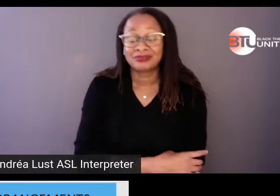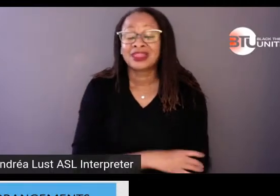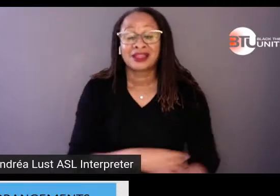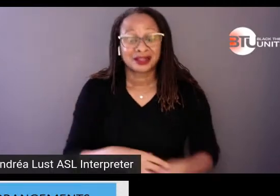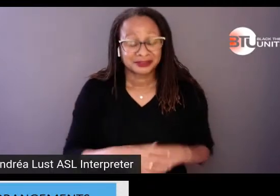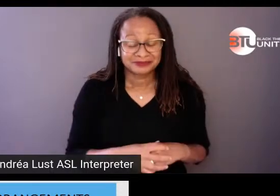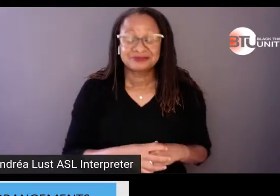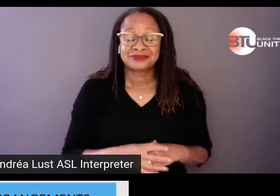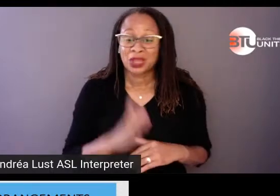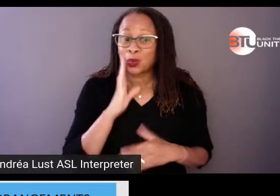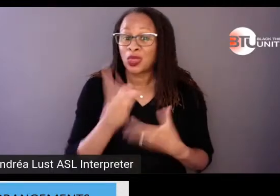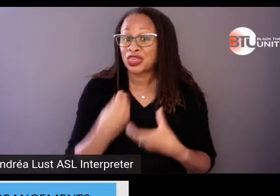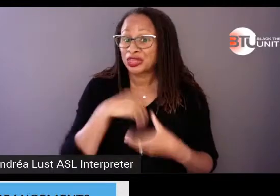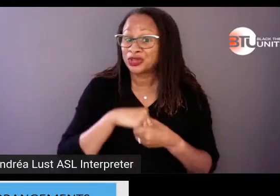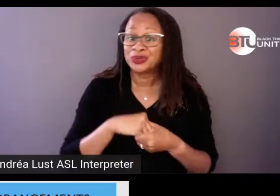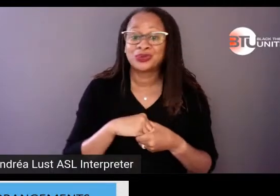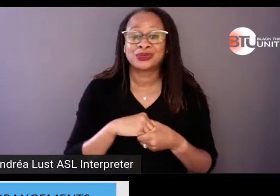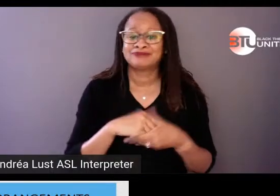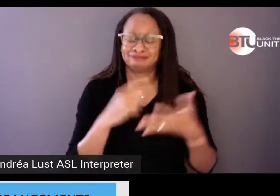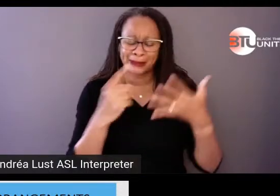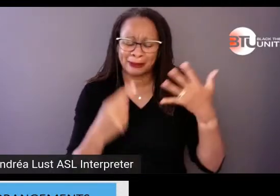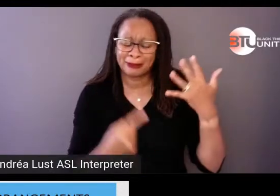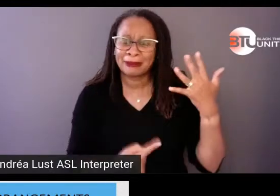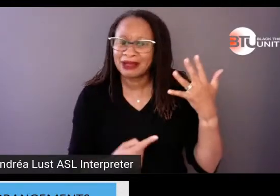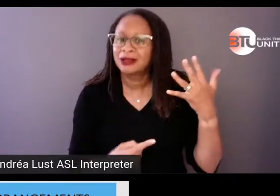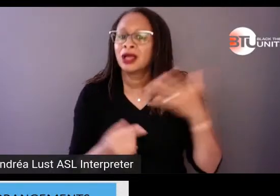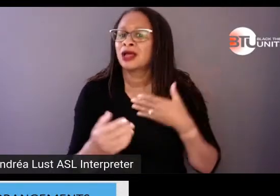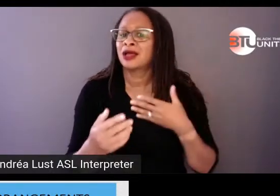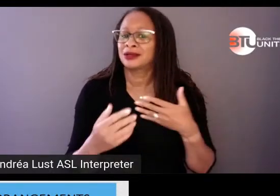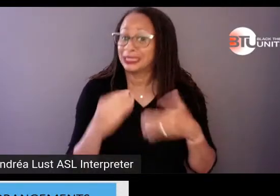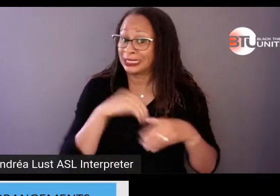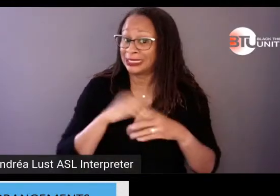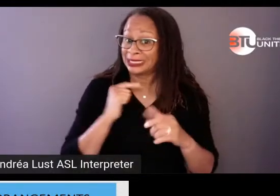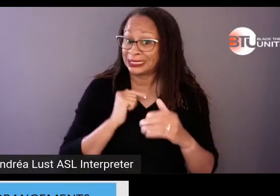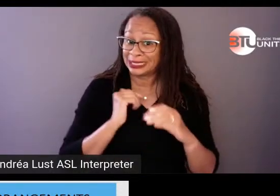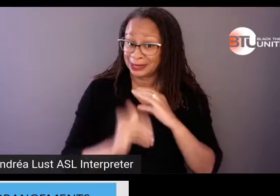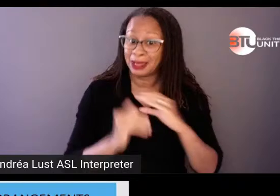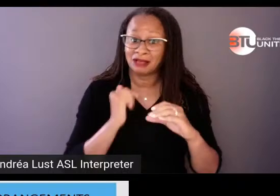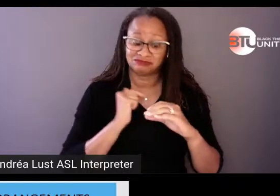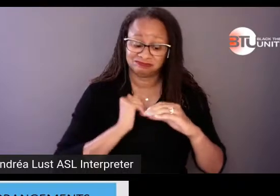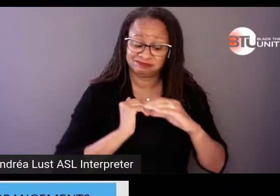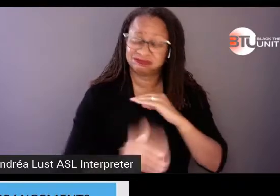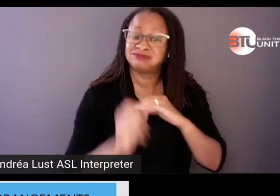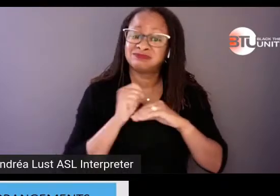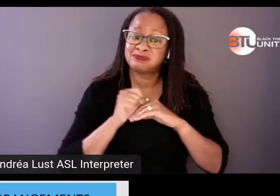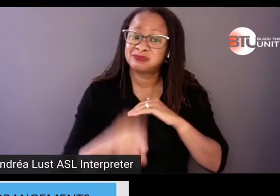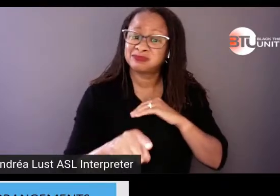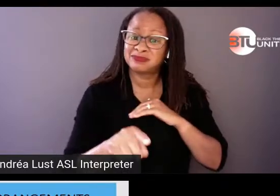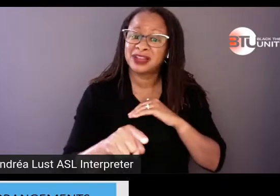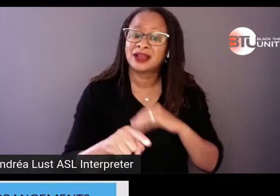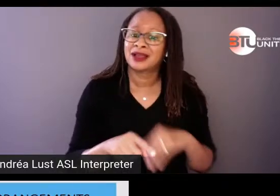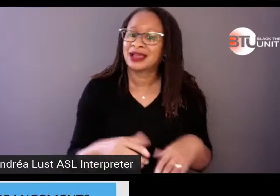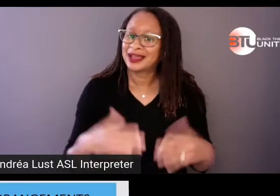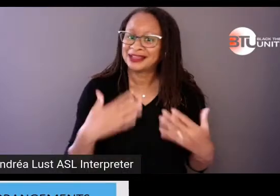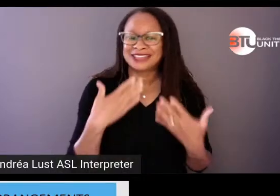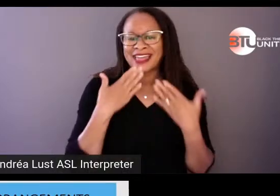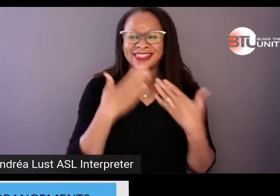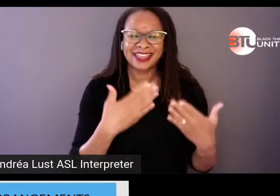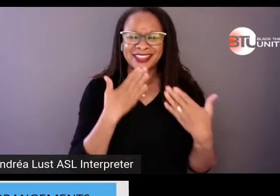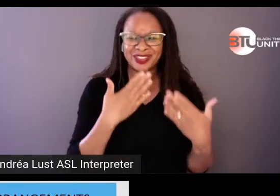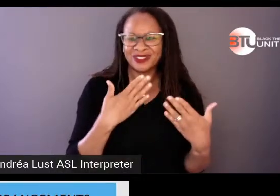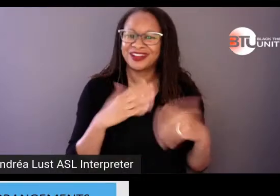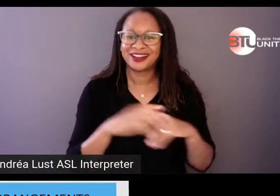it'll include X. You know, whatever your understanding is, just put it in the email, you know, the thank you email,